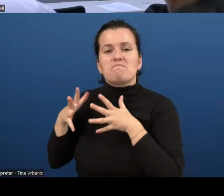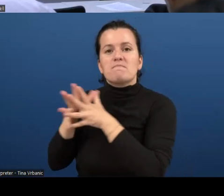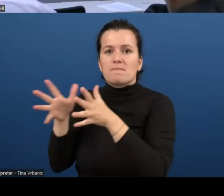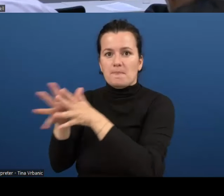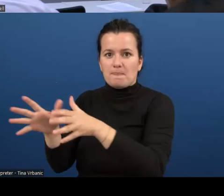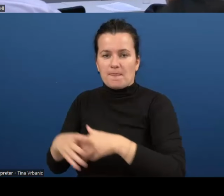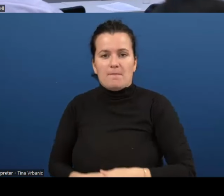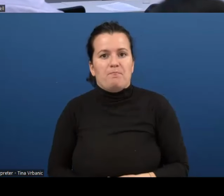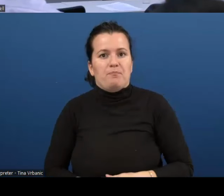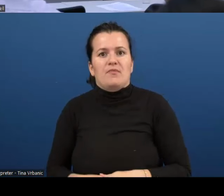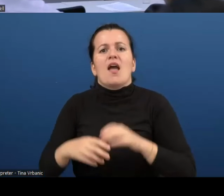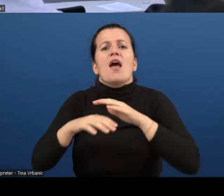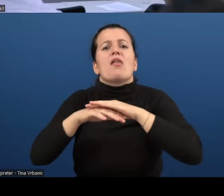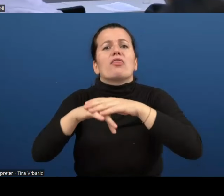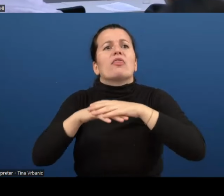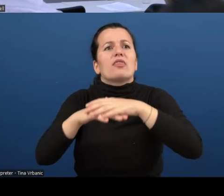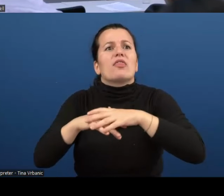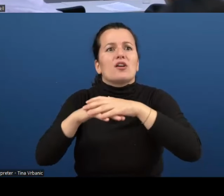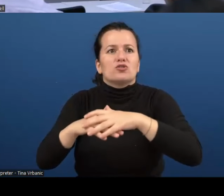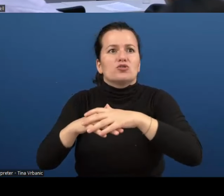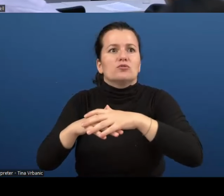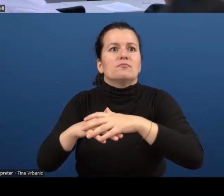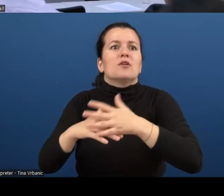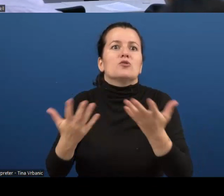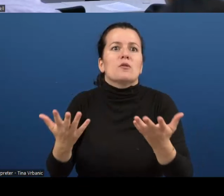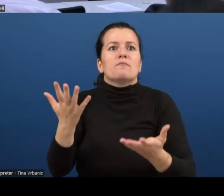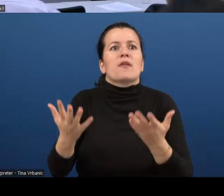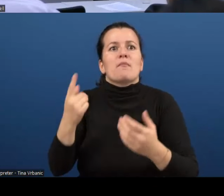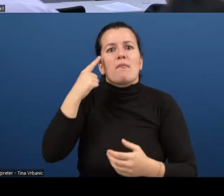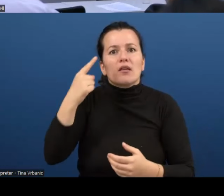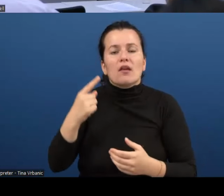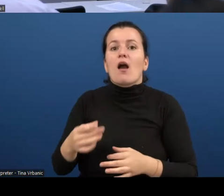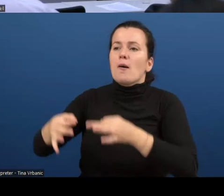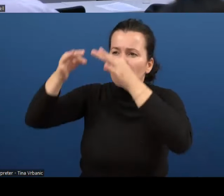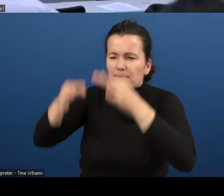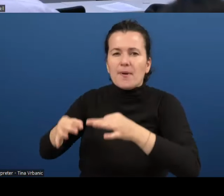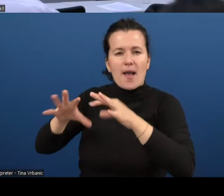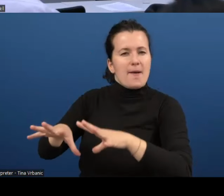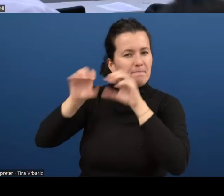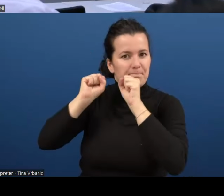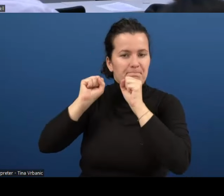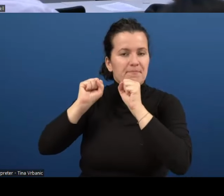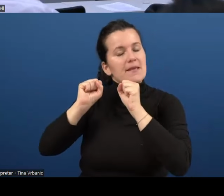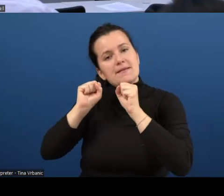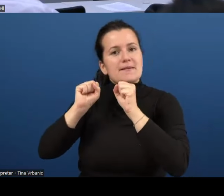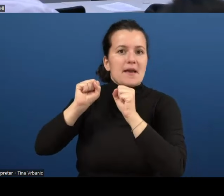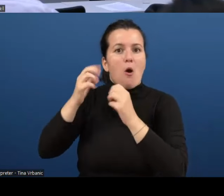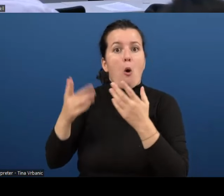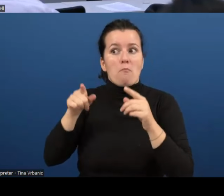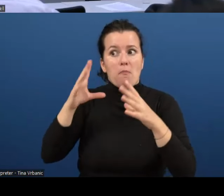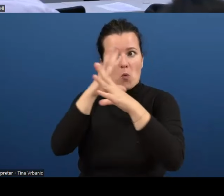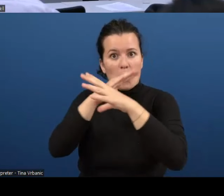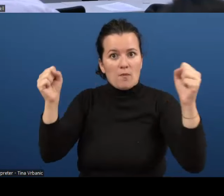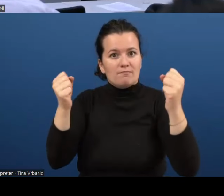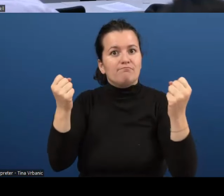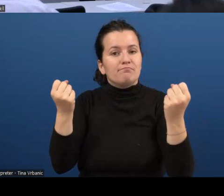is not veridical. And maybe veridical is not a word that all of you know, but it means that it's not always